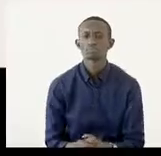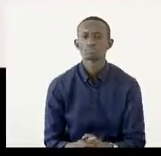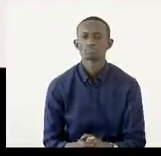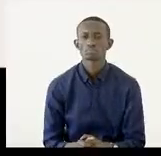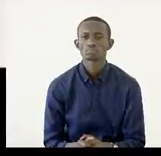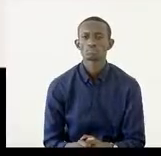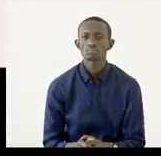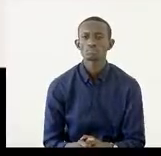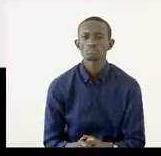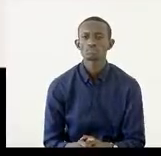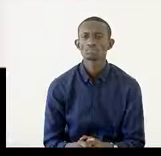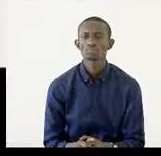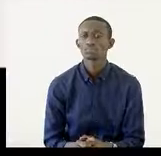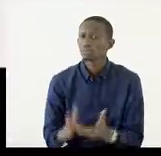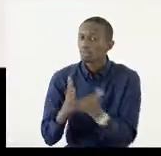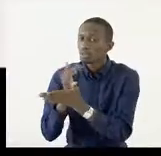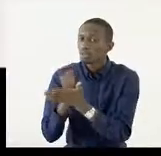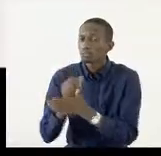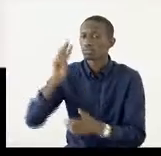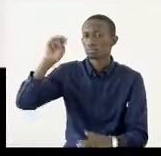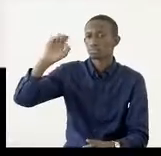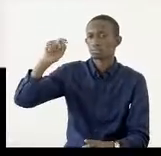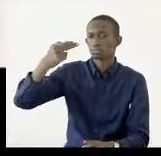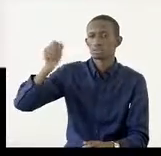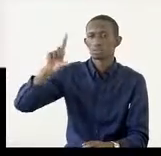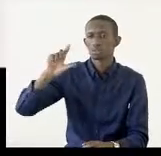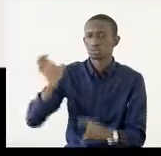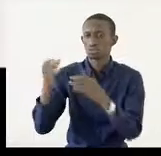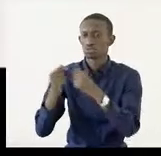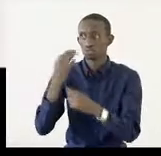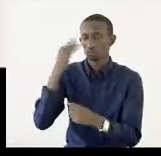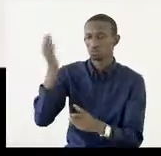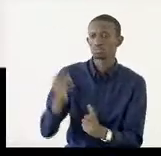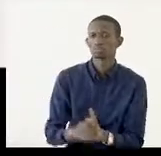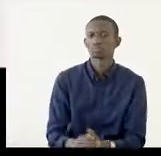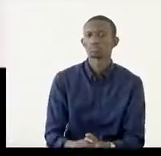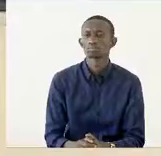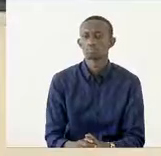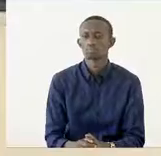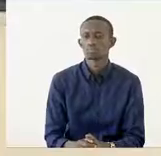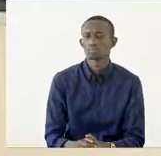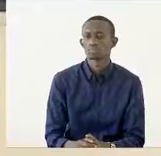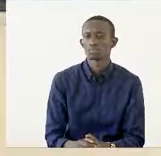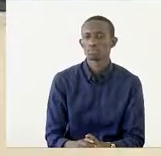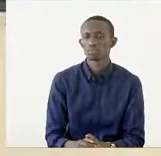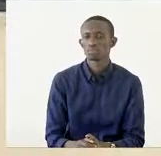triiodomethane, because of the methyl group over here. So whereas